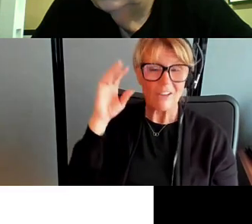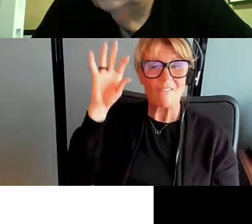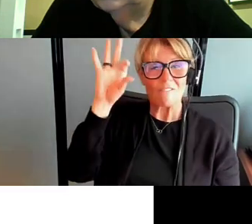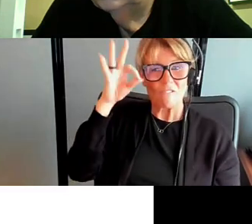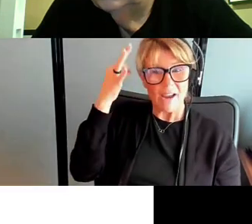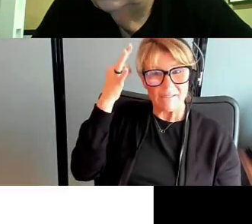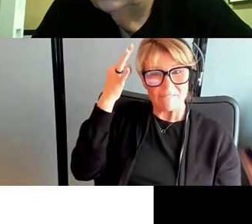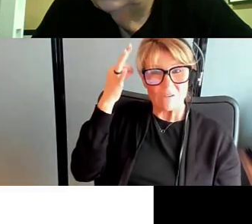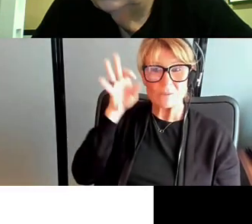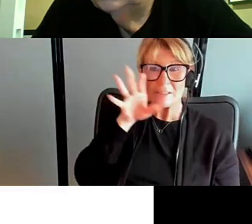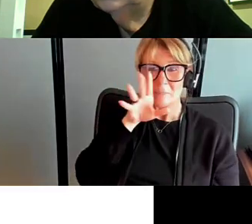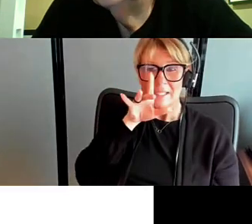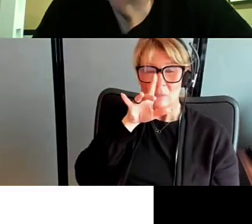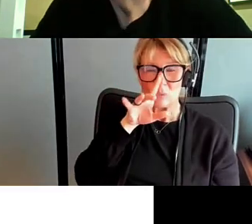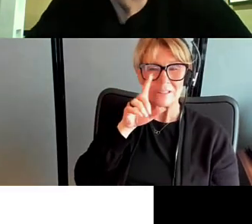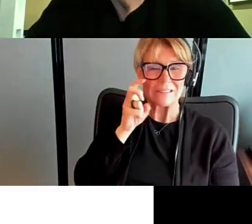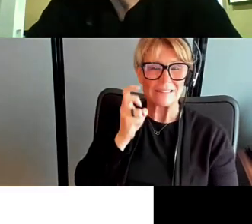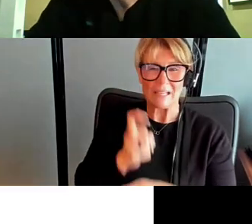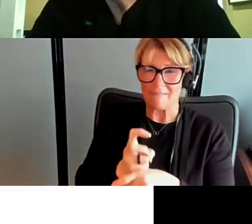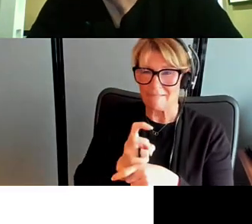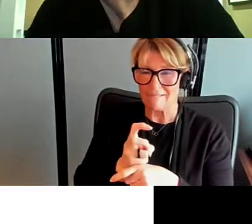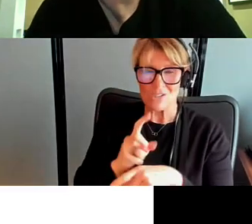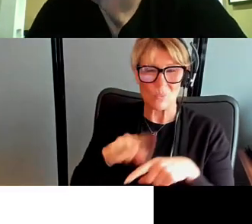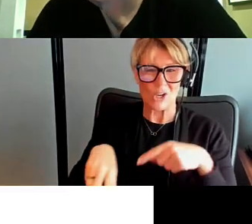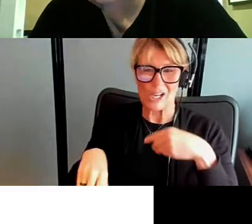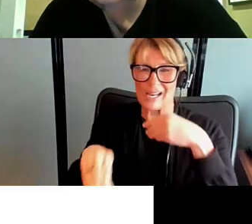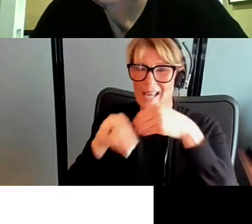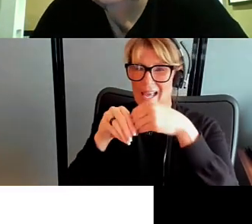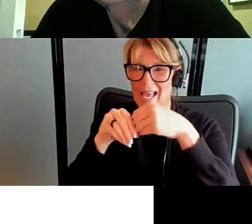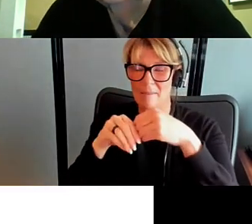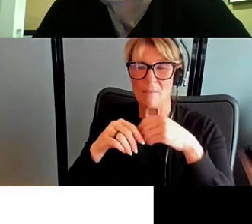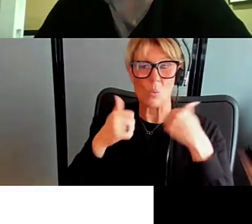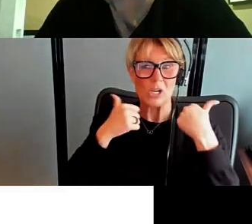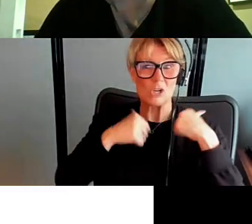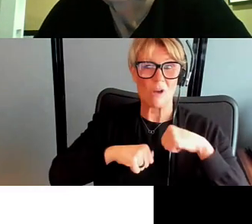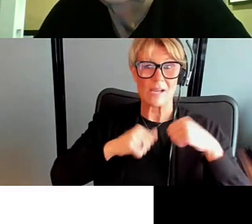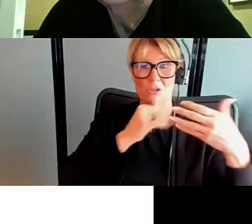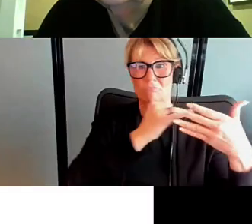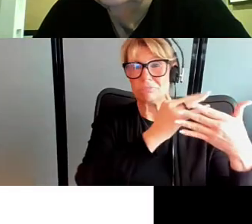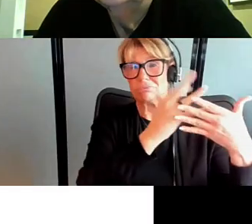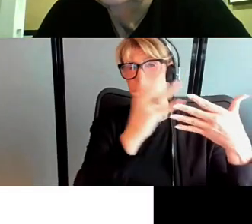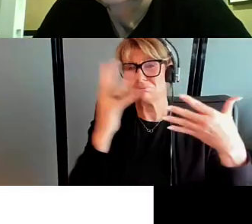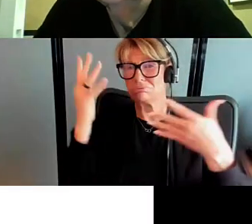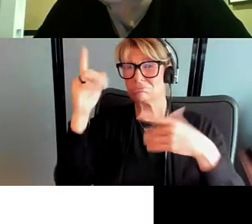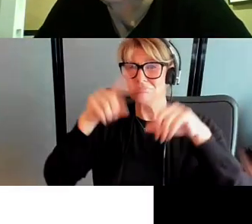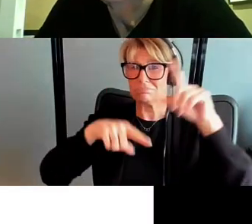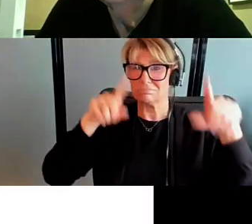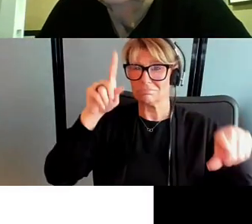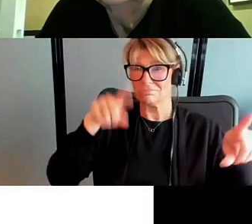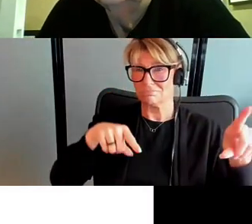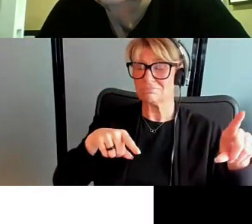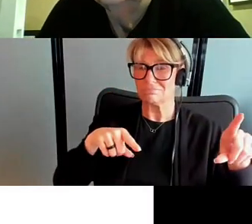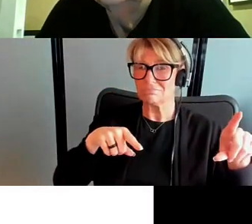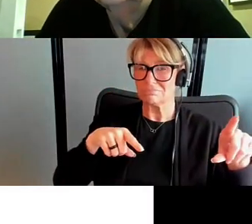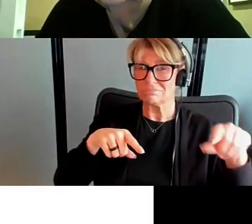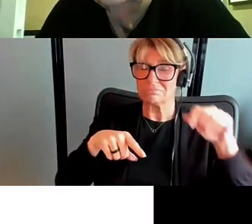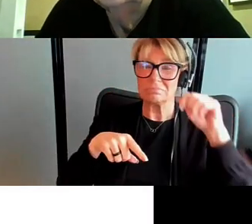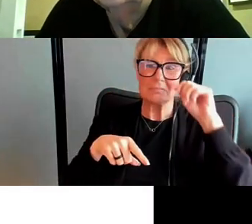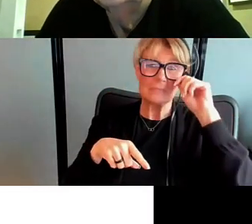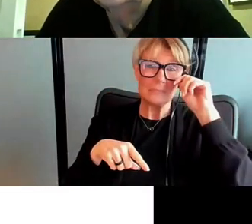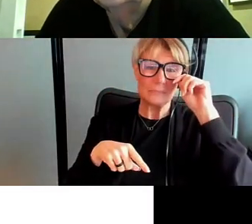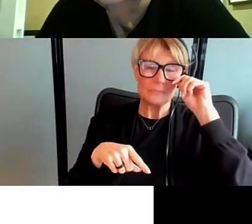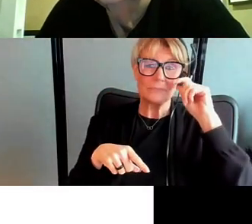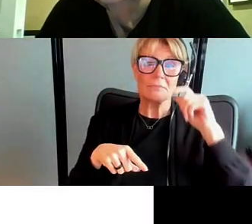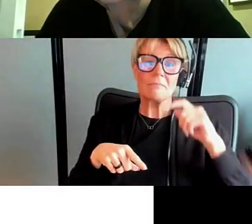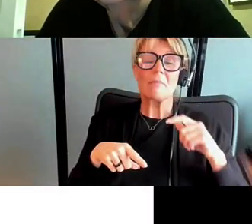to get, so we couldn't add them. But otherwise, the end product, besides this podcast, we just came up with a printed